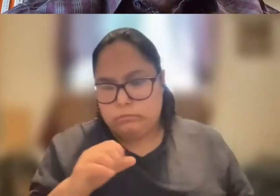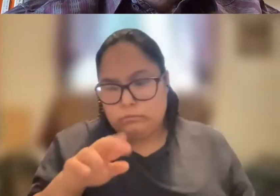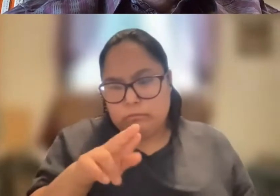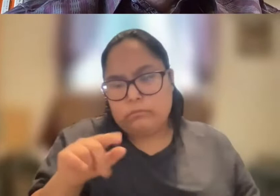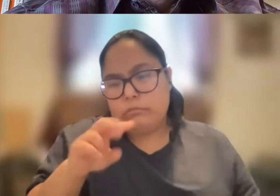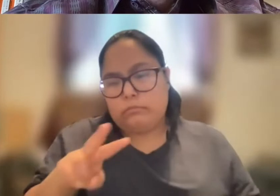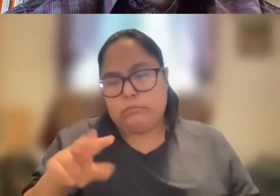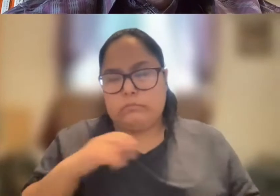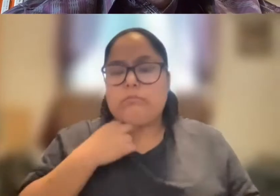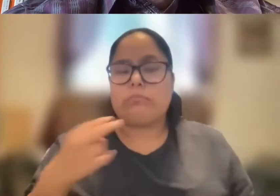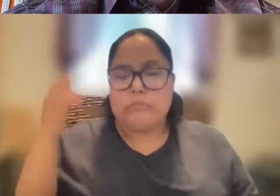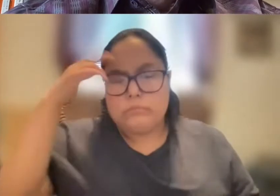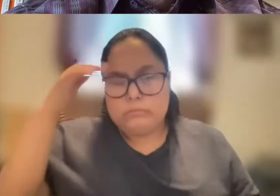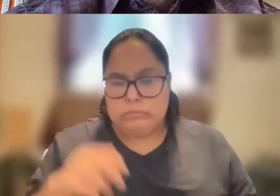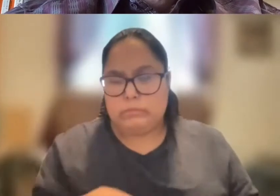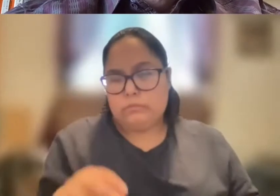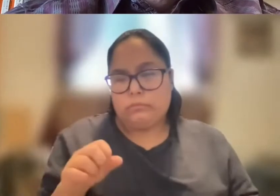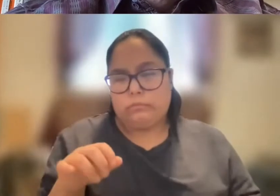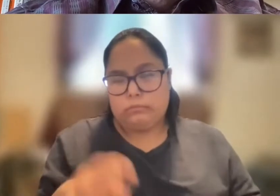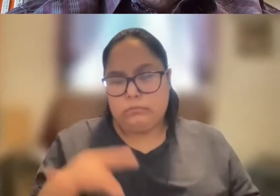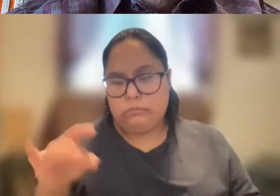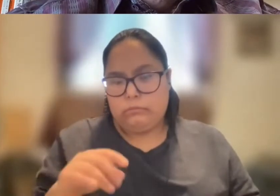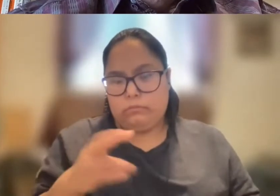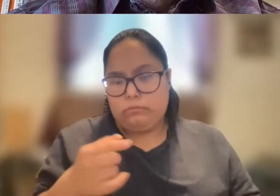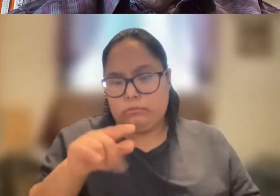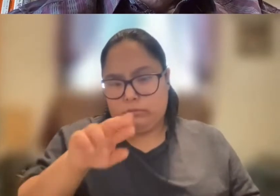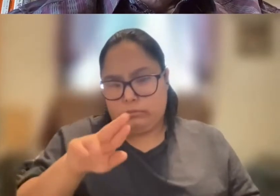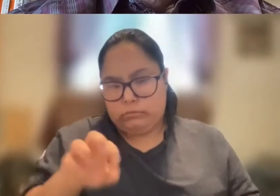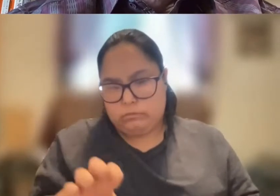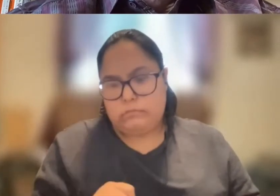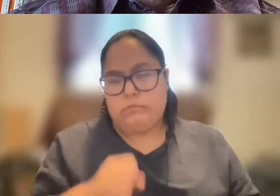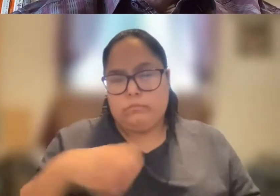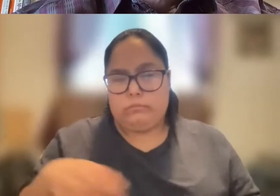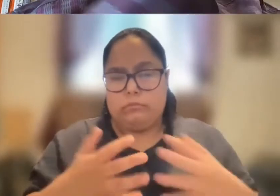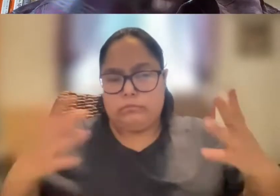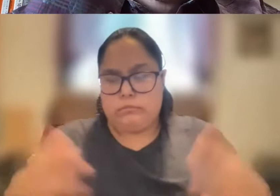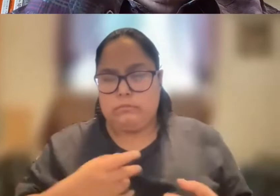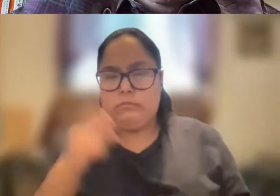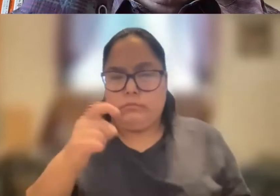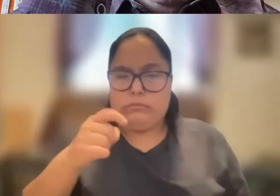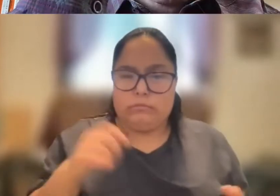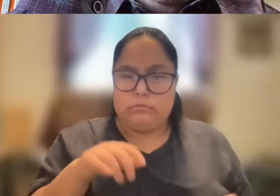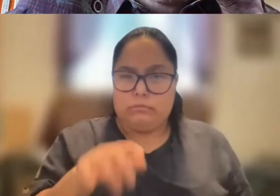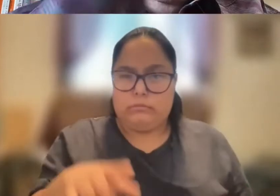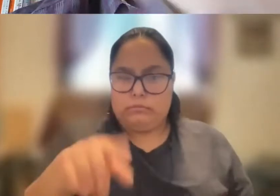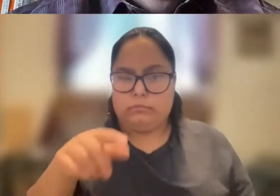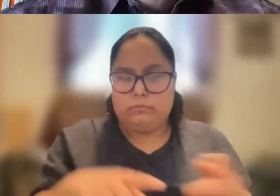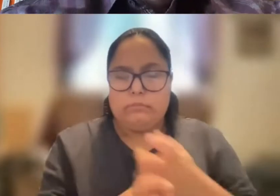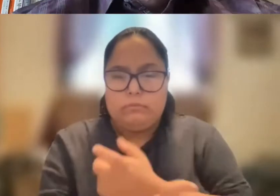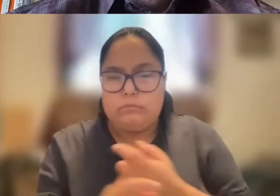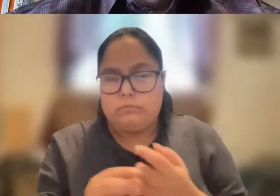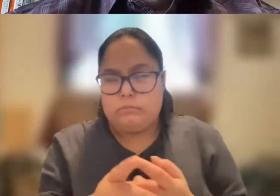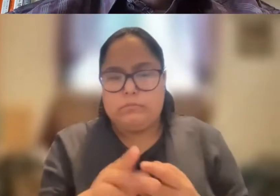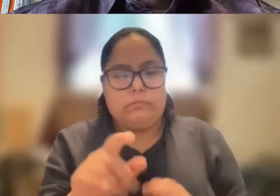to voice to specialists in hormones. They have everything we need to help service members transition.